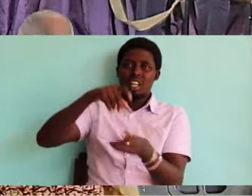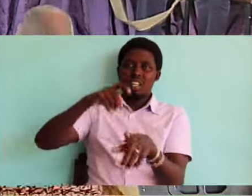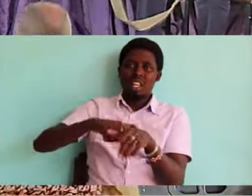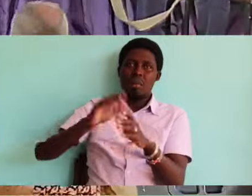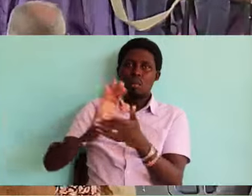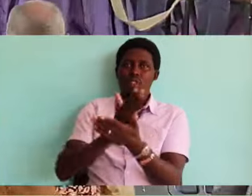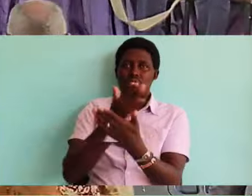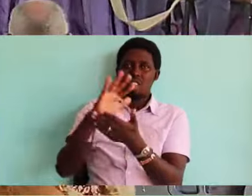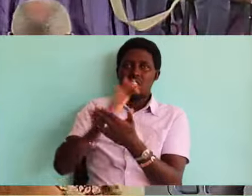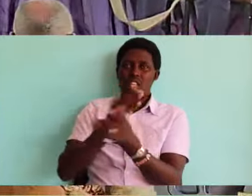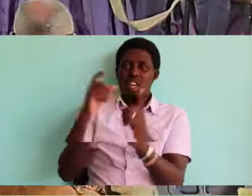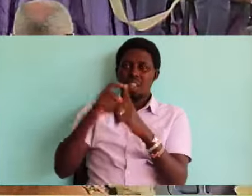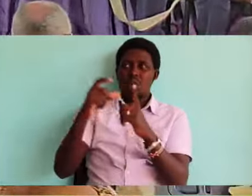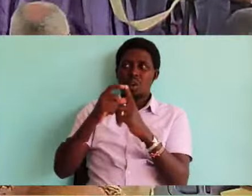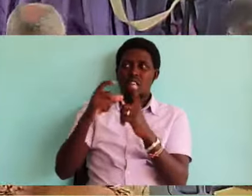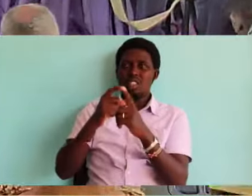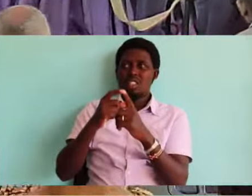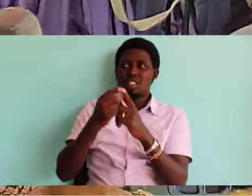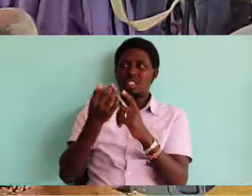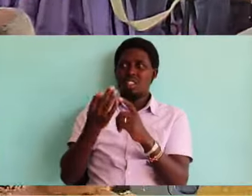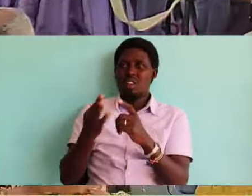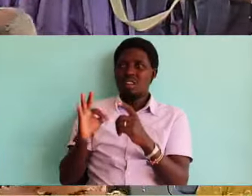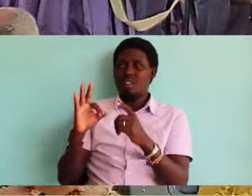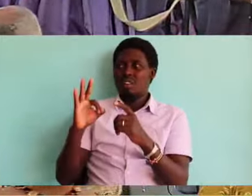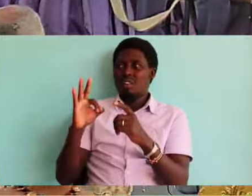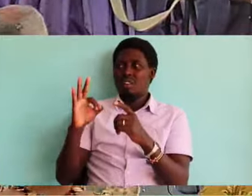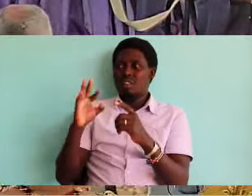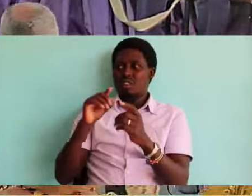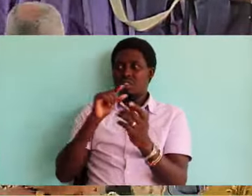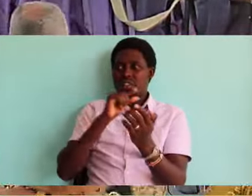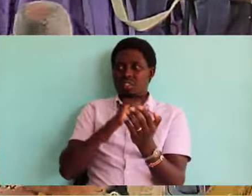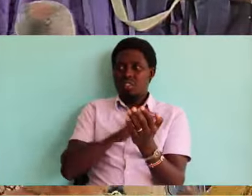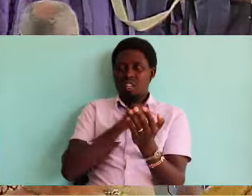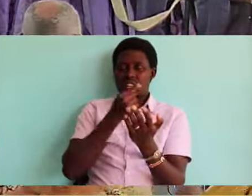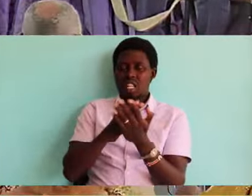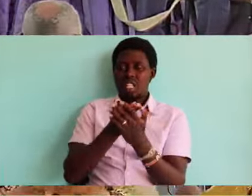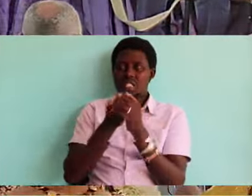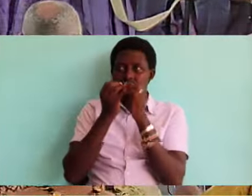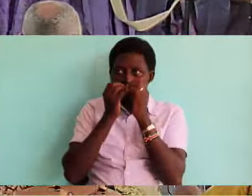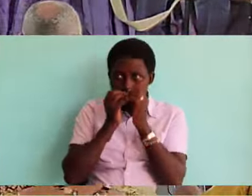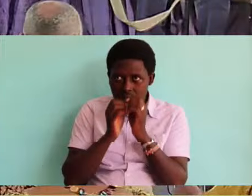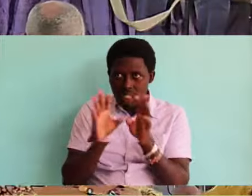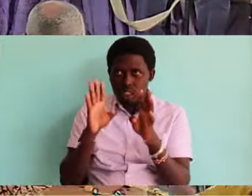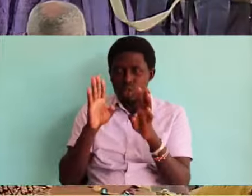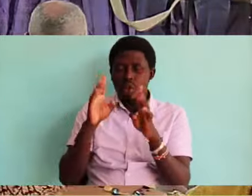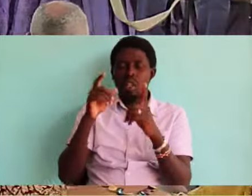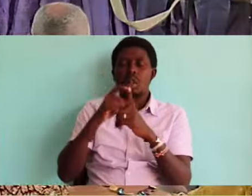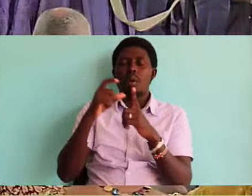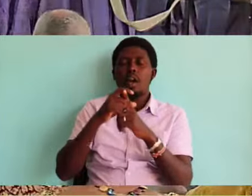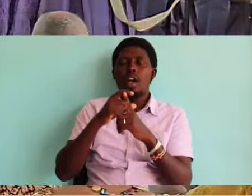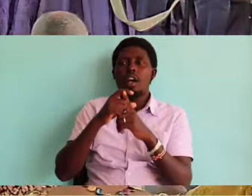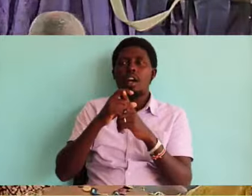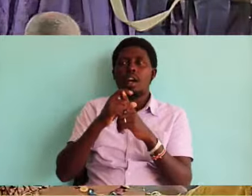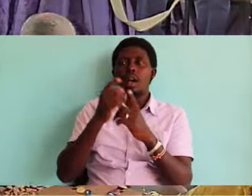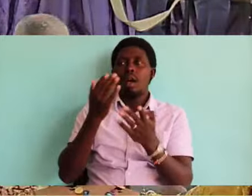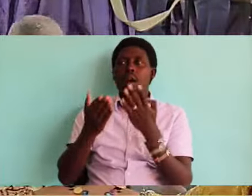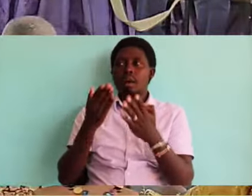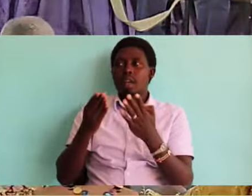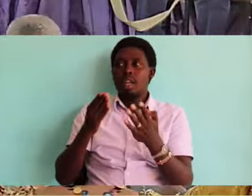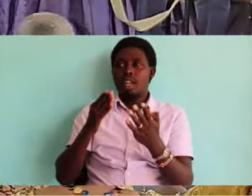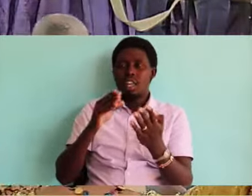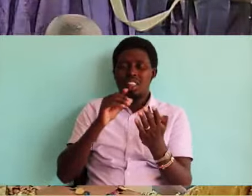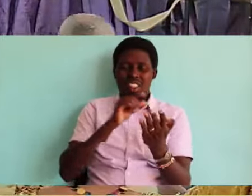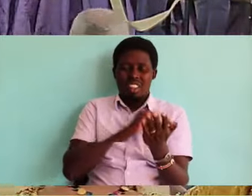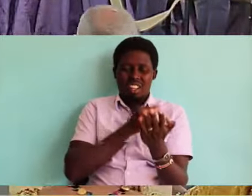before we share the words of the grace, I want to bless you with these words of benediction. May the grace of our